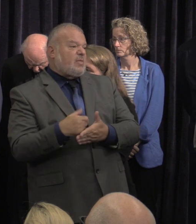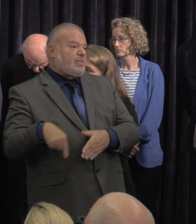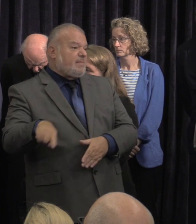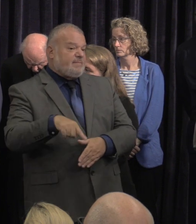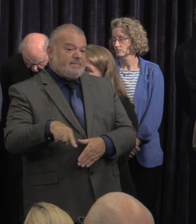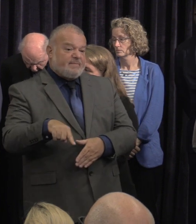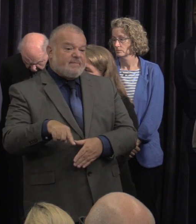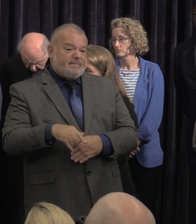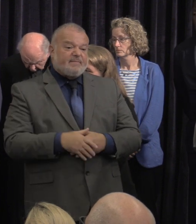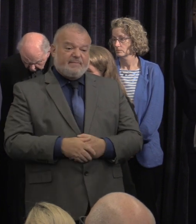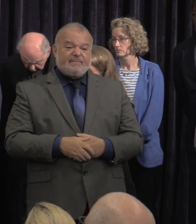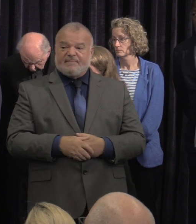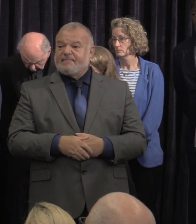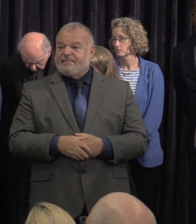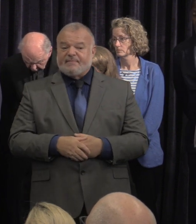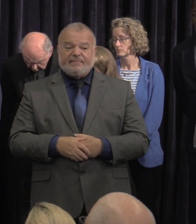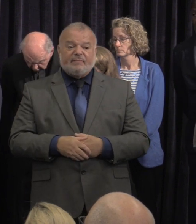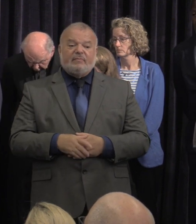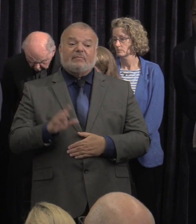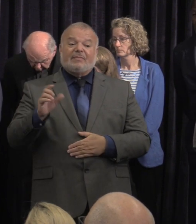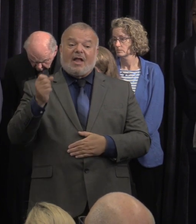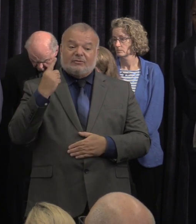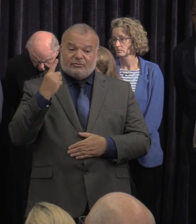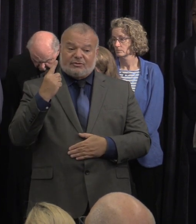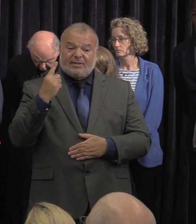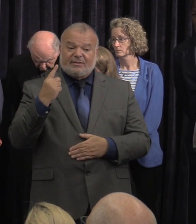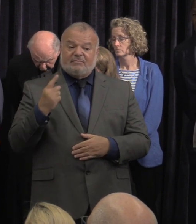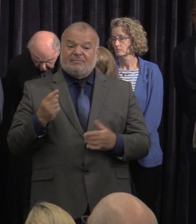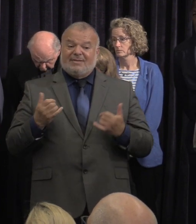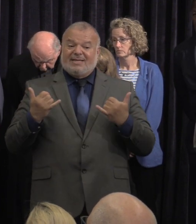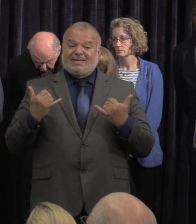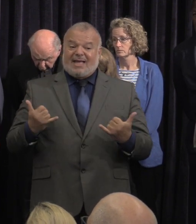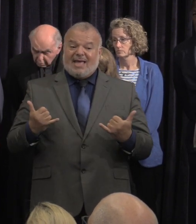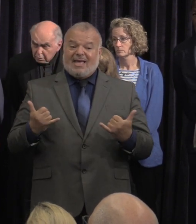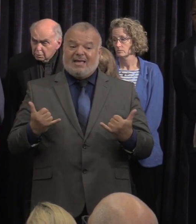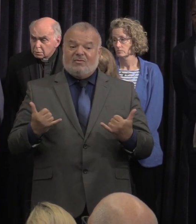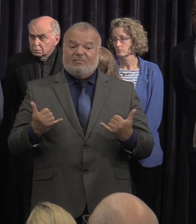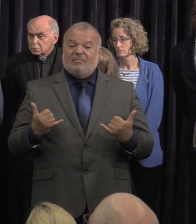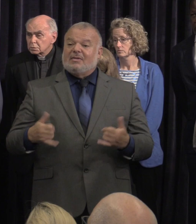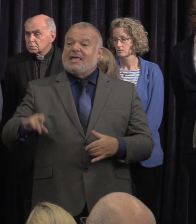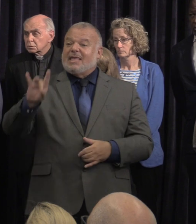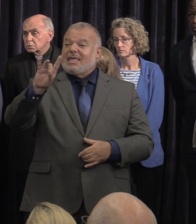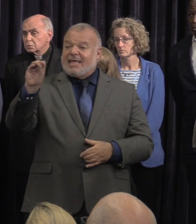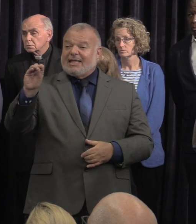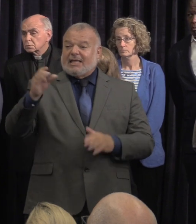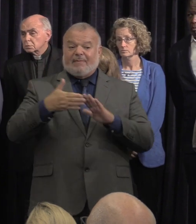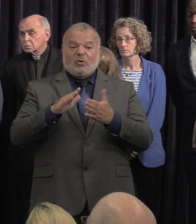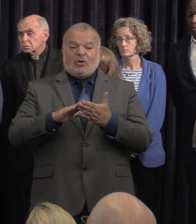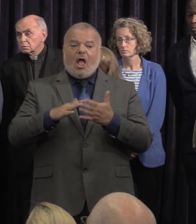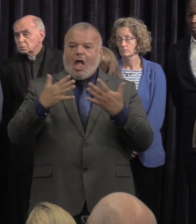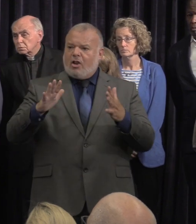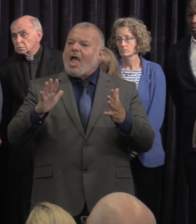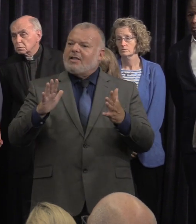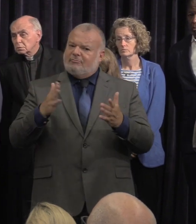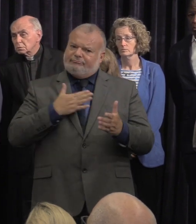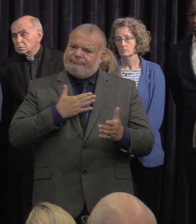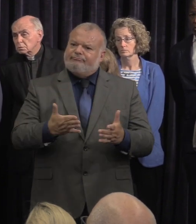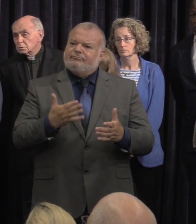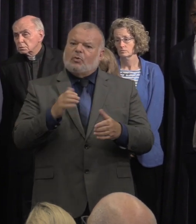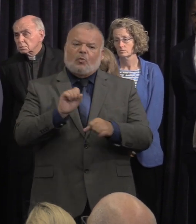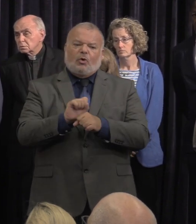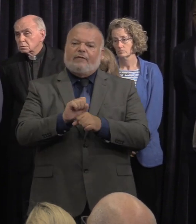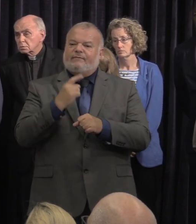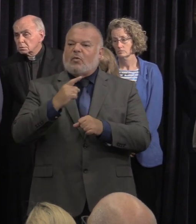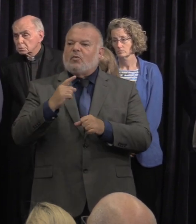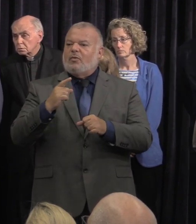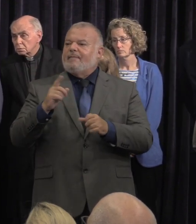and appreciate the fact that so many communities have stepped up and residents within communities have stepped up. And we will continue to work